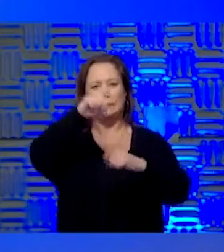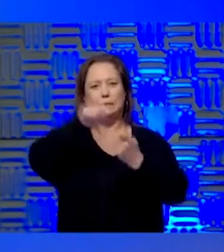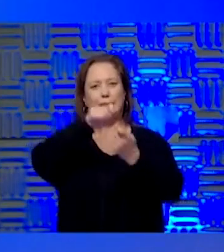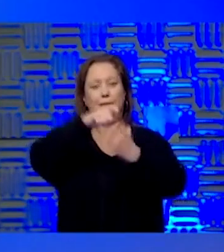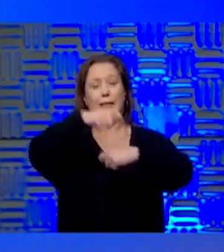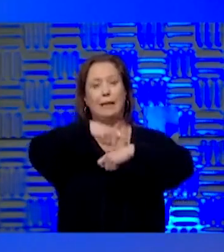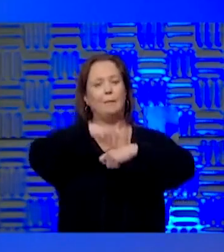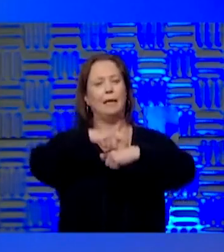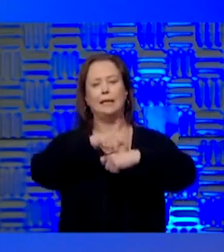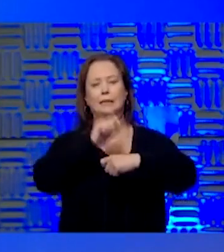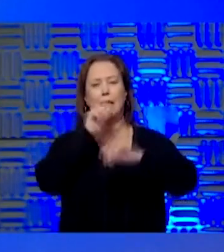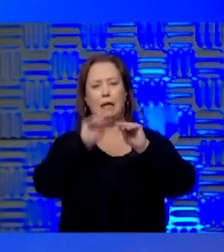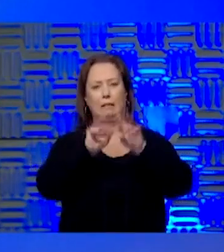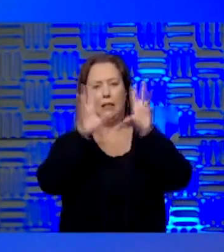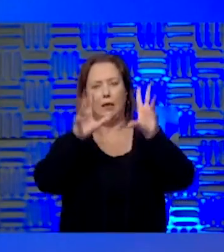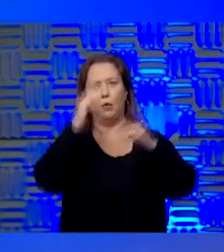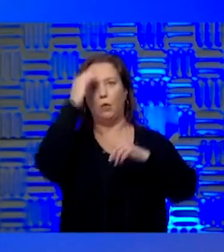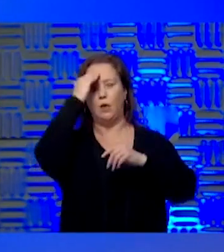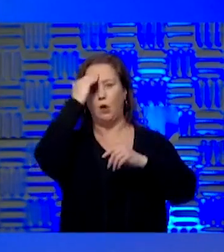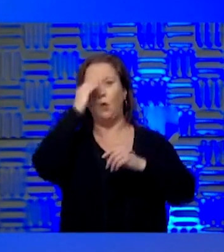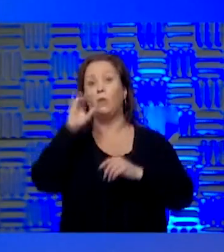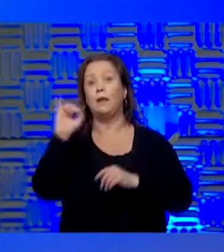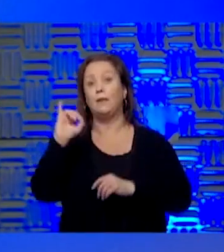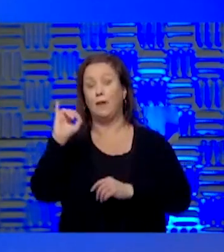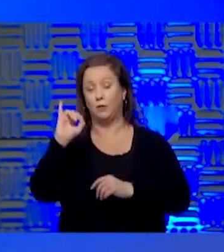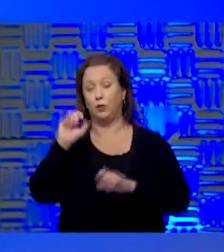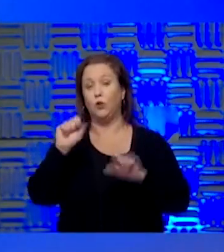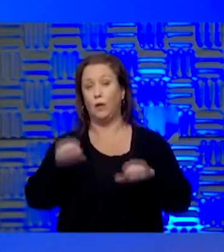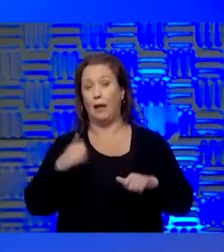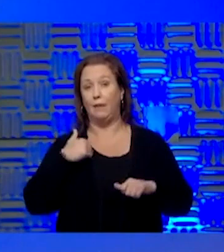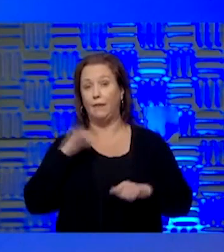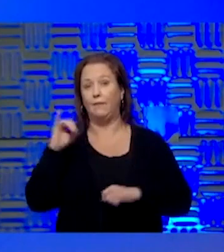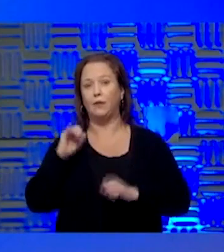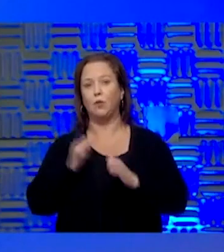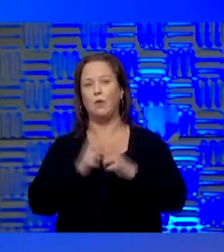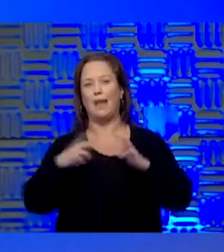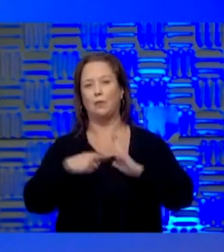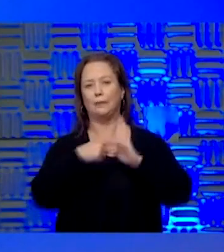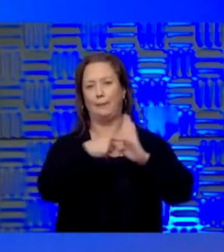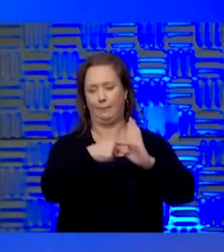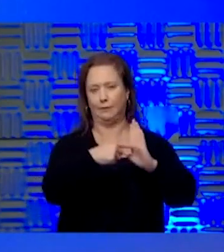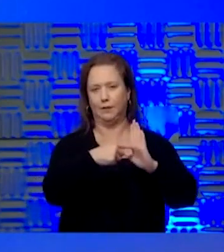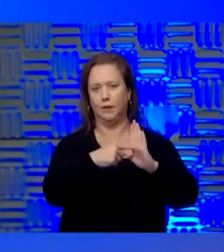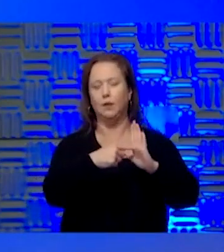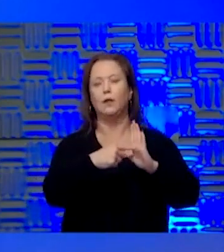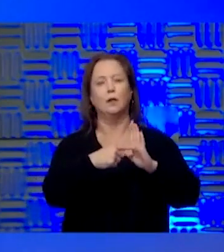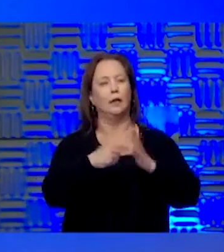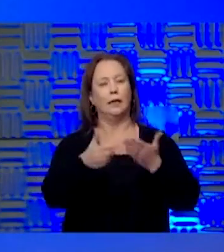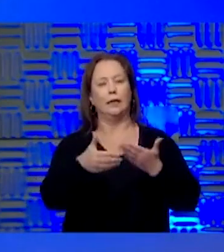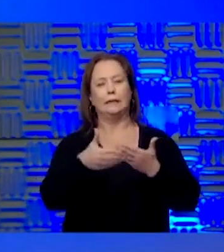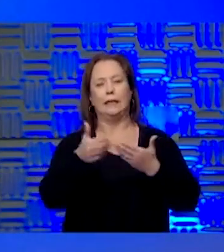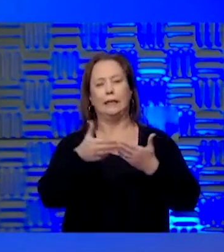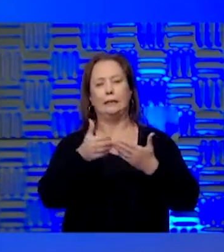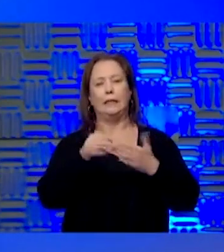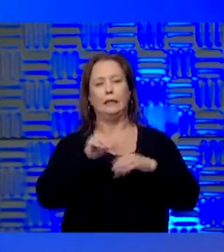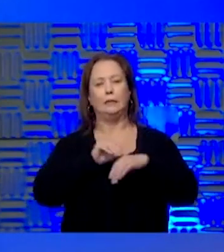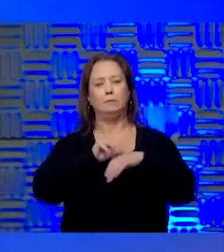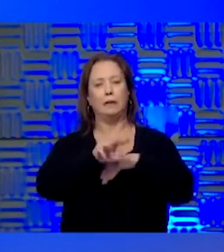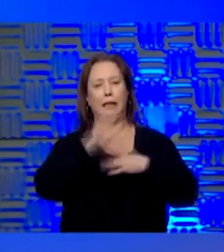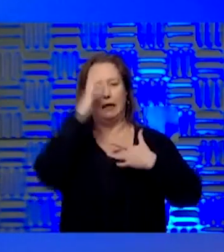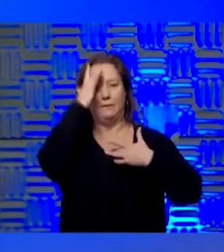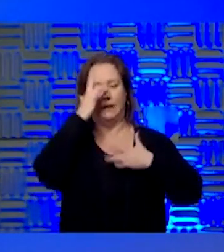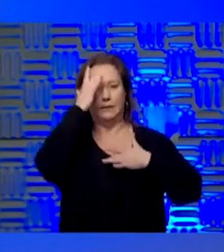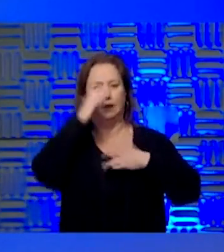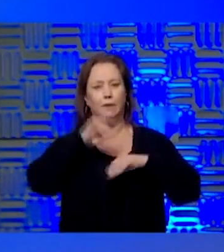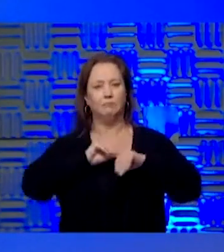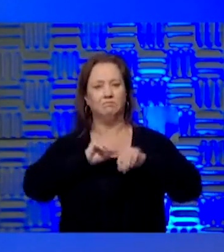you can have the infection without having any symptoms. So, and we understand it's so easily to get infected. So that